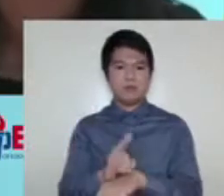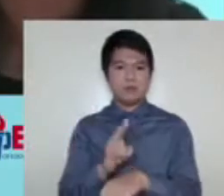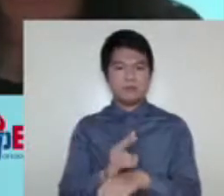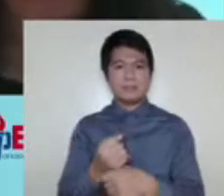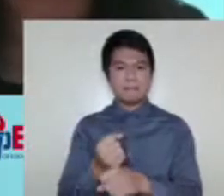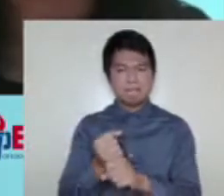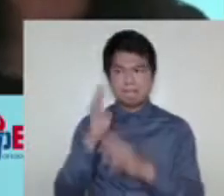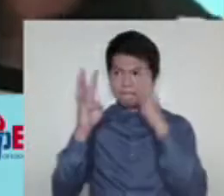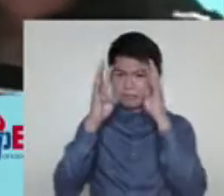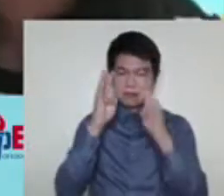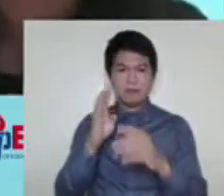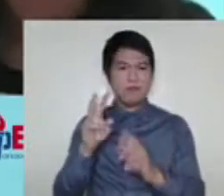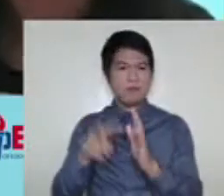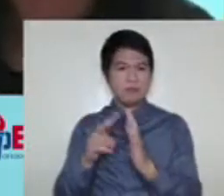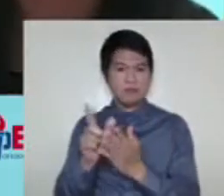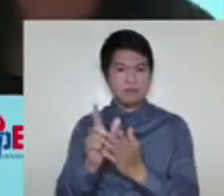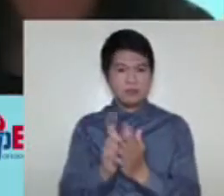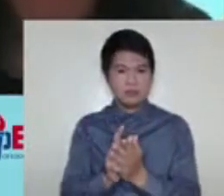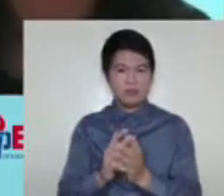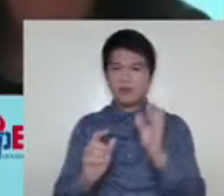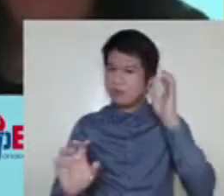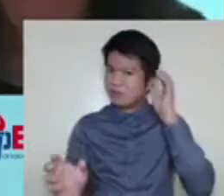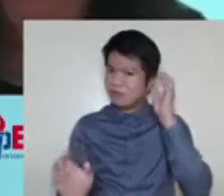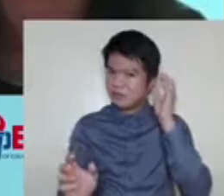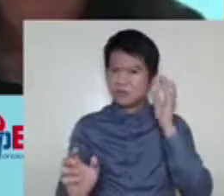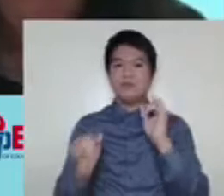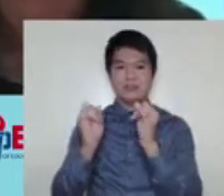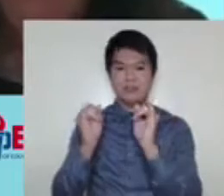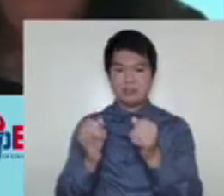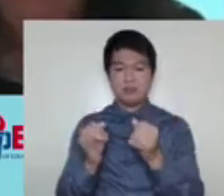radio-based instruction. So at this point, I would like to